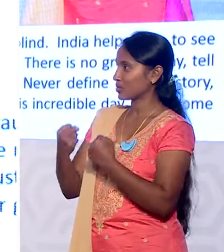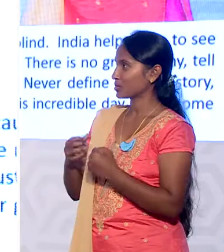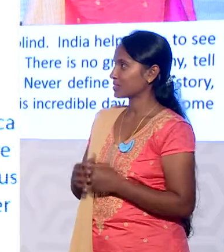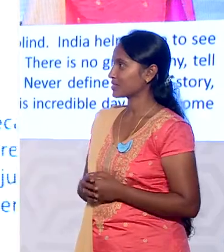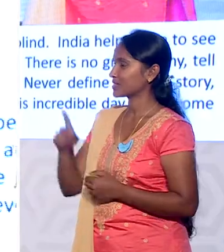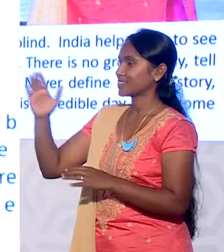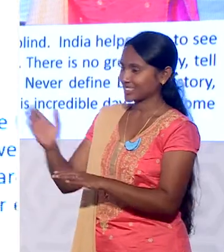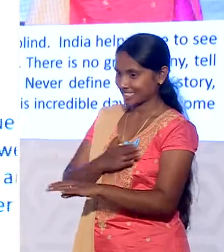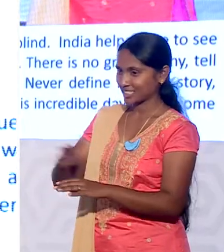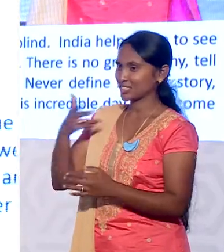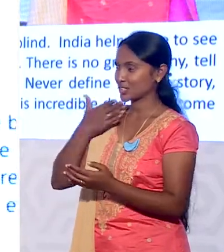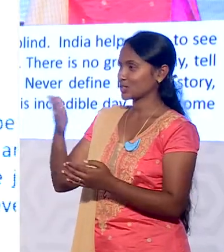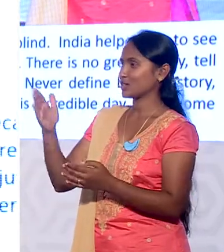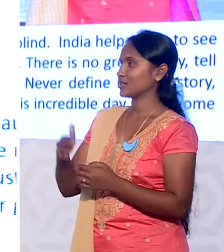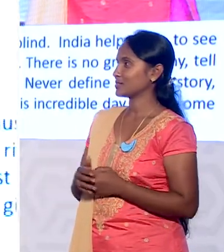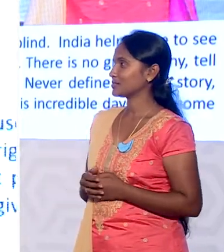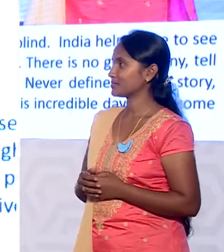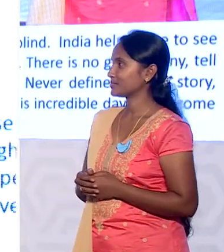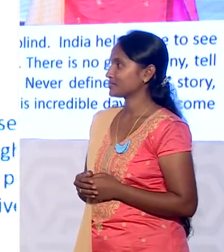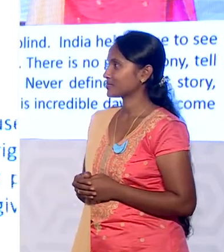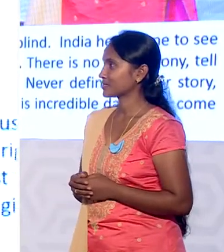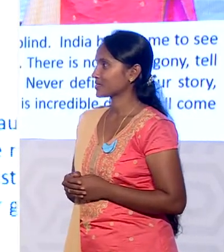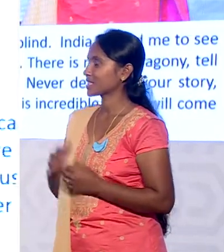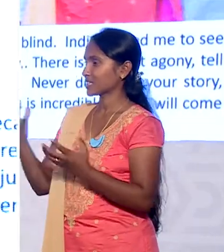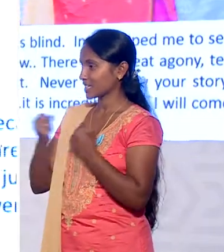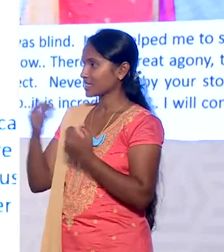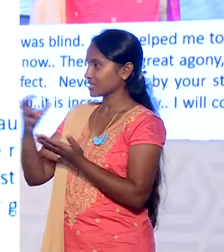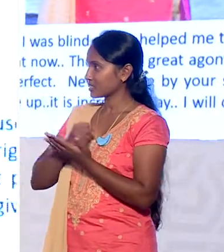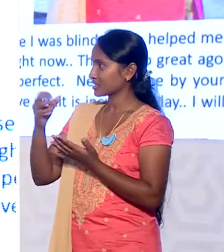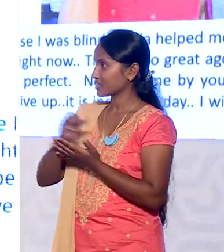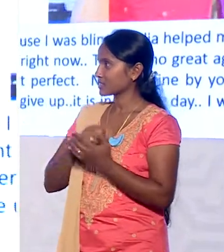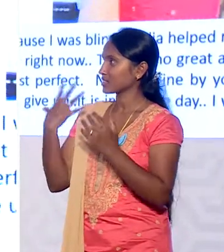you sing your song, you own your individuality, and collectively together, this